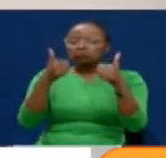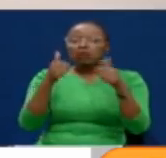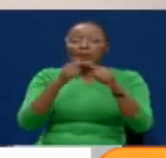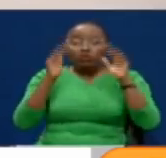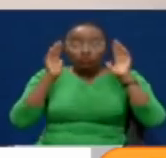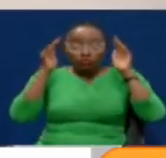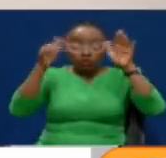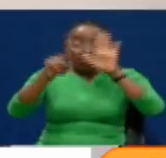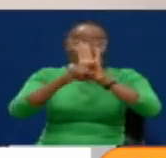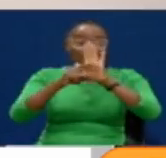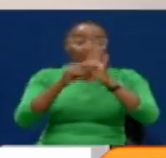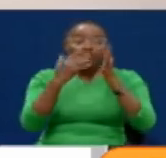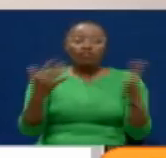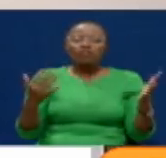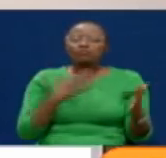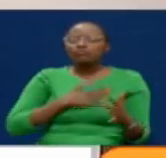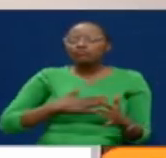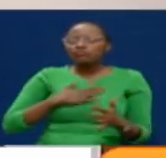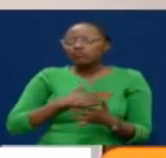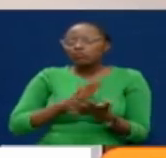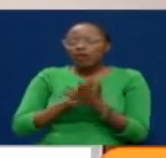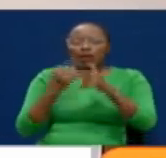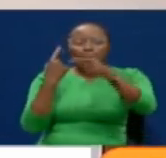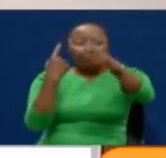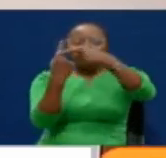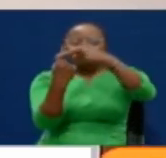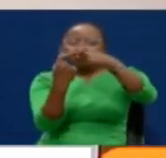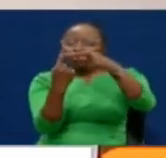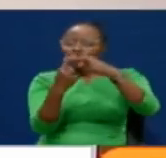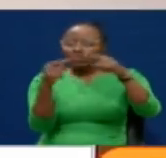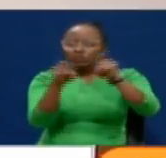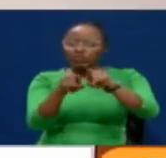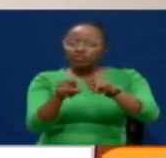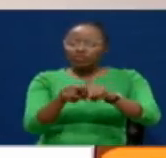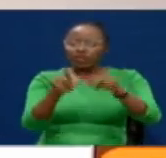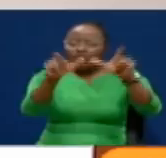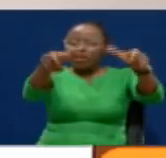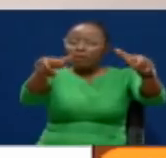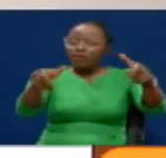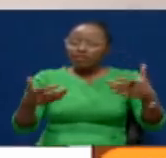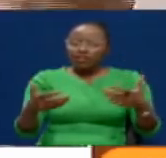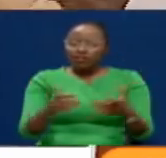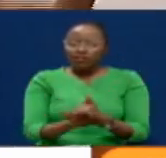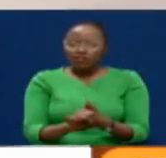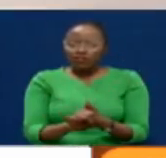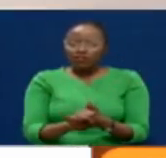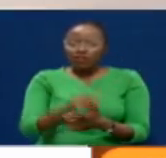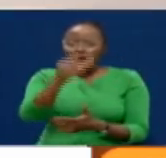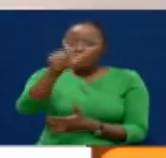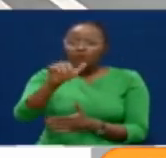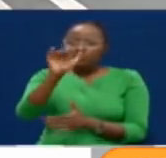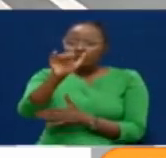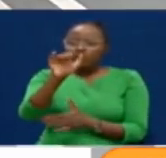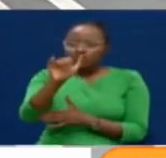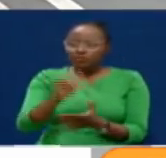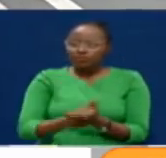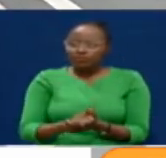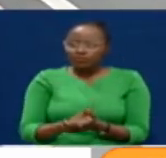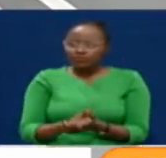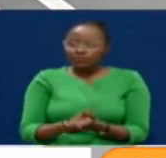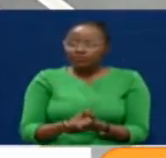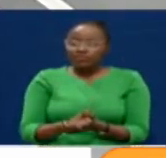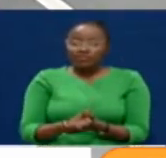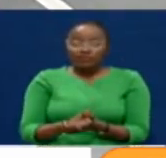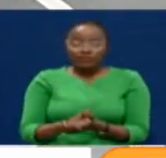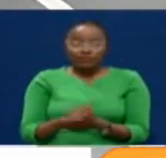on the negative. Yeah. Let's be a bit positive also as the media. I think someone is asking about Muthuru. Yeah. Actually, to